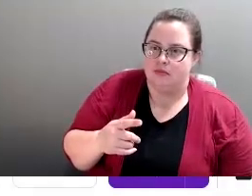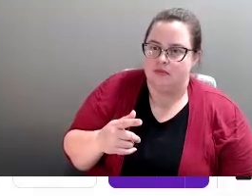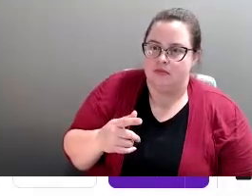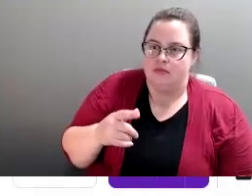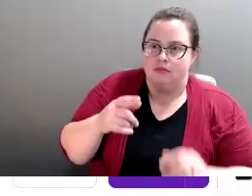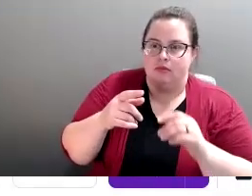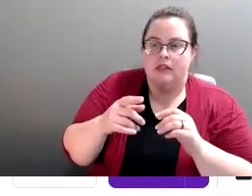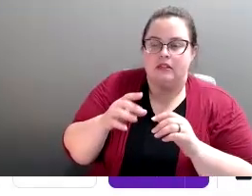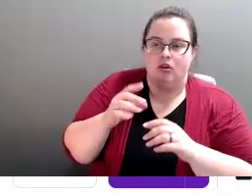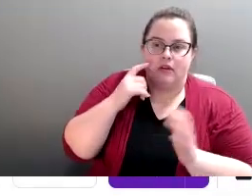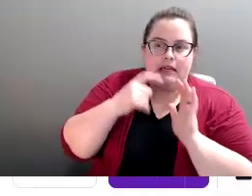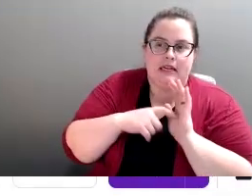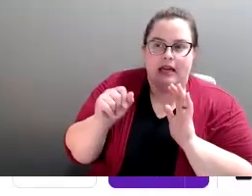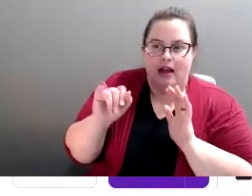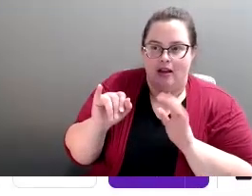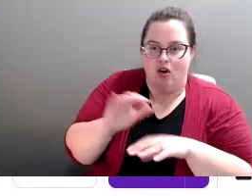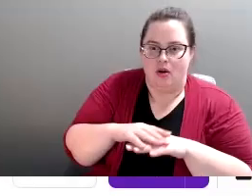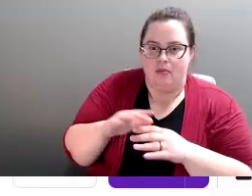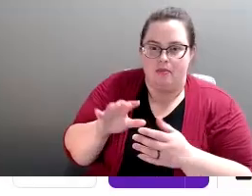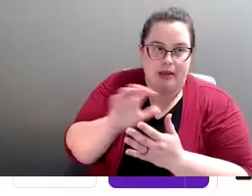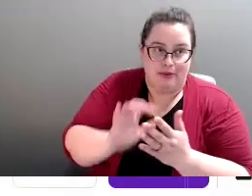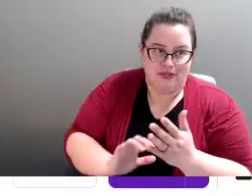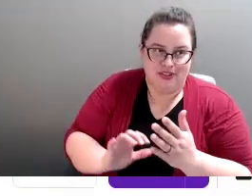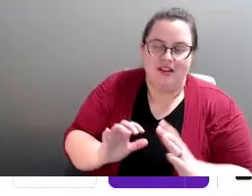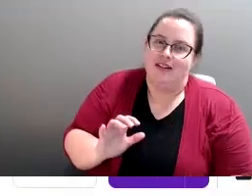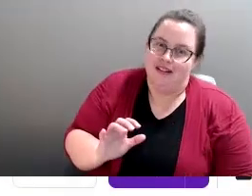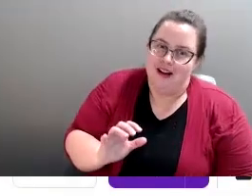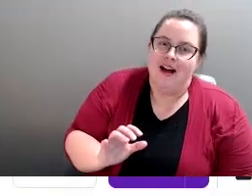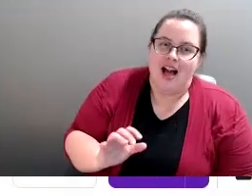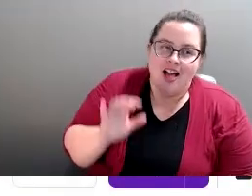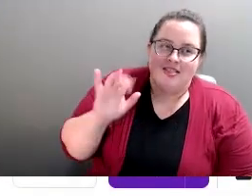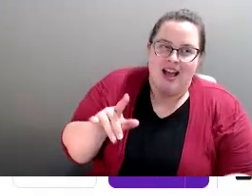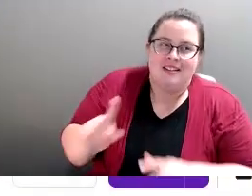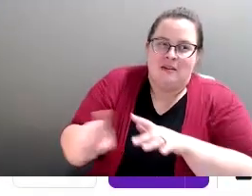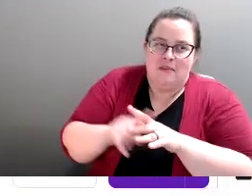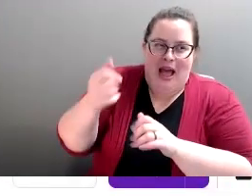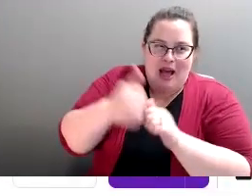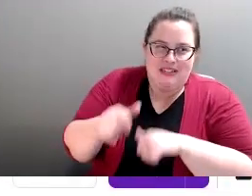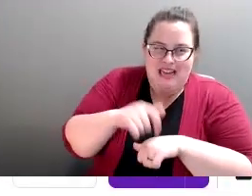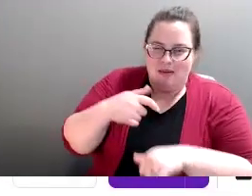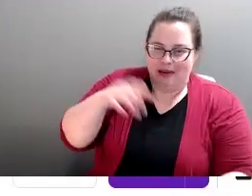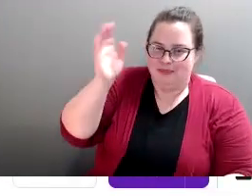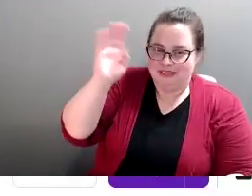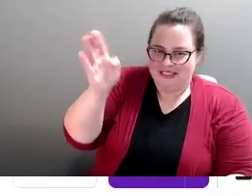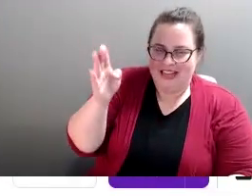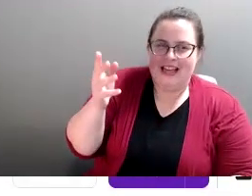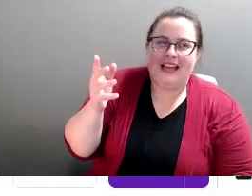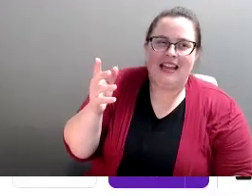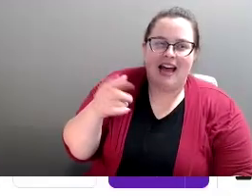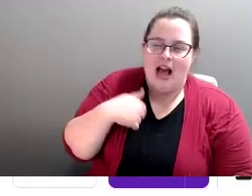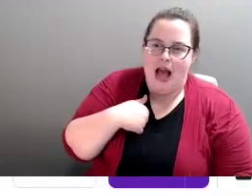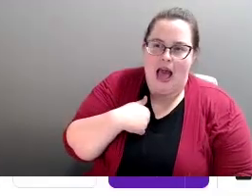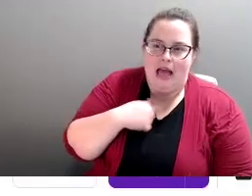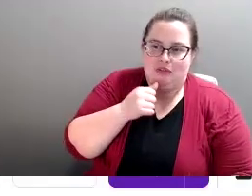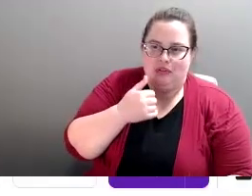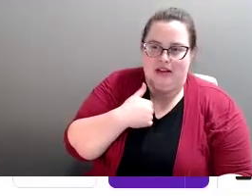had. So detect AI in papers. Boy, this has come up now every time I give this presentation and I don't have a